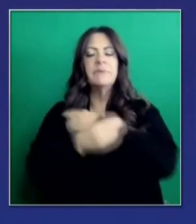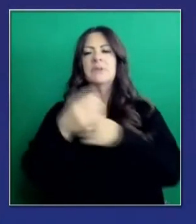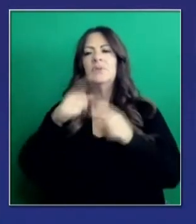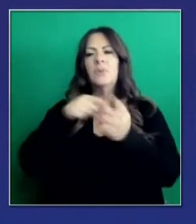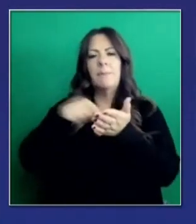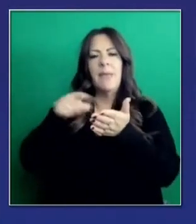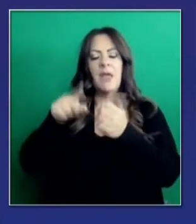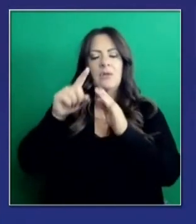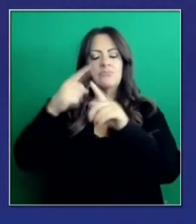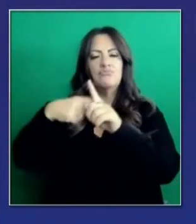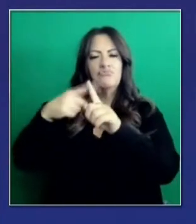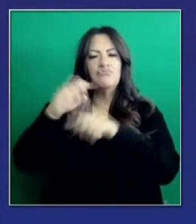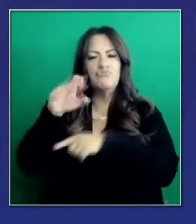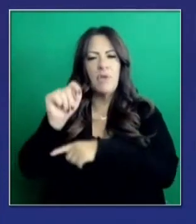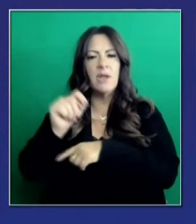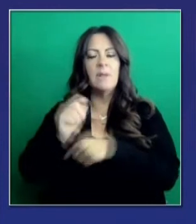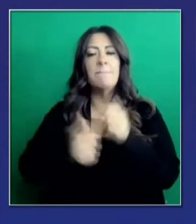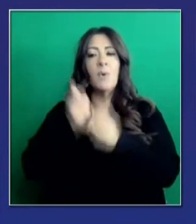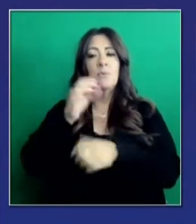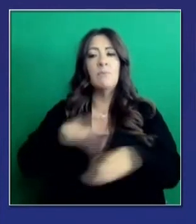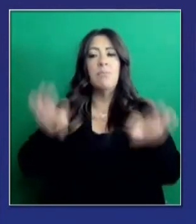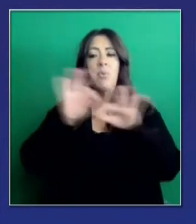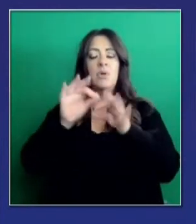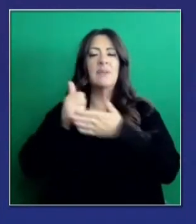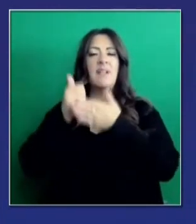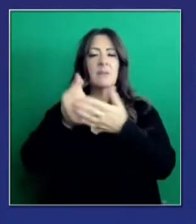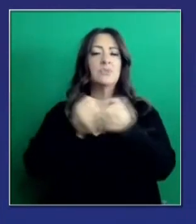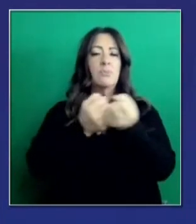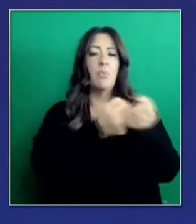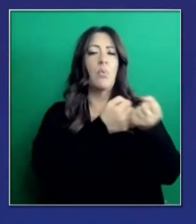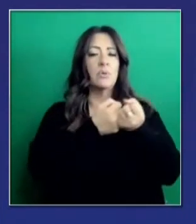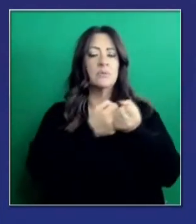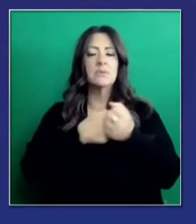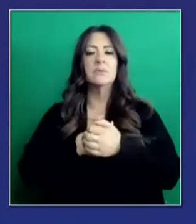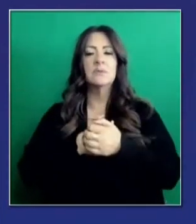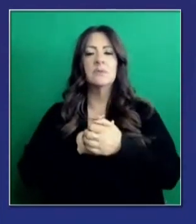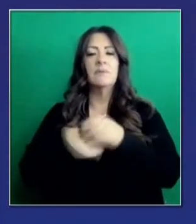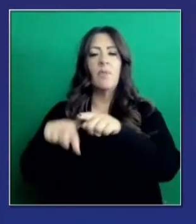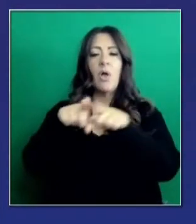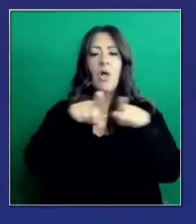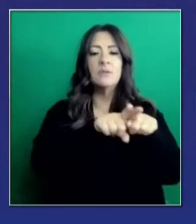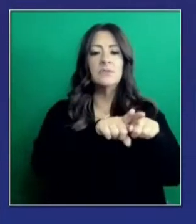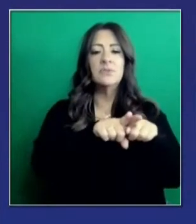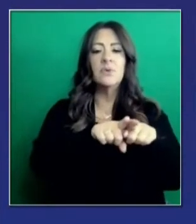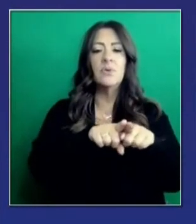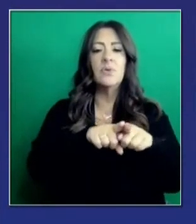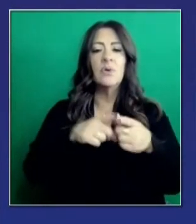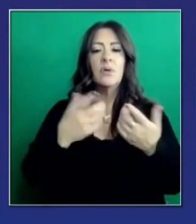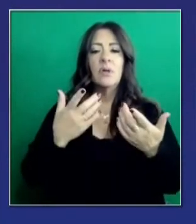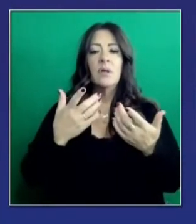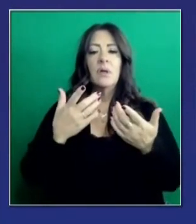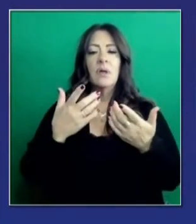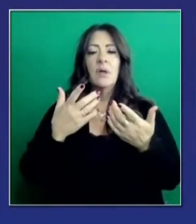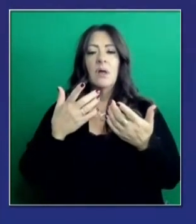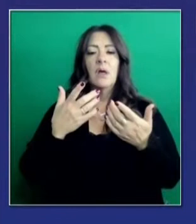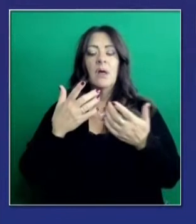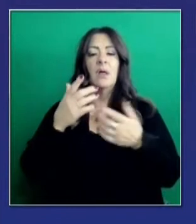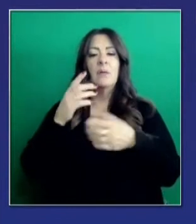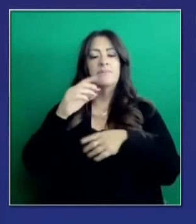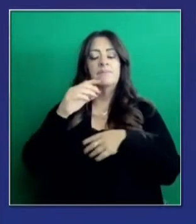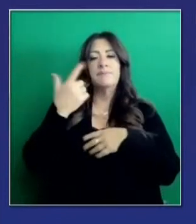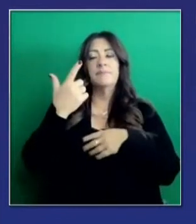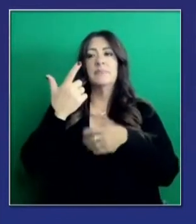the dollars and look at paying back rent about 80%, but also get about 20% of that rent